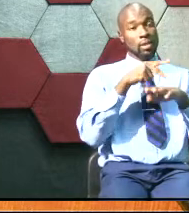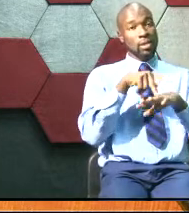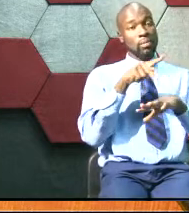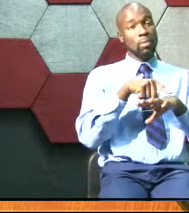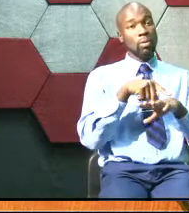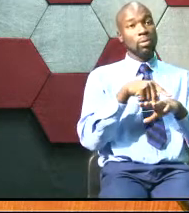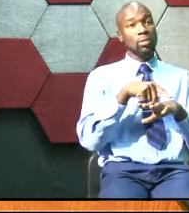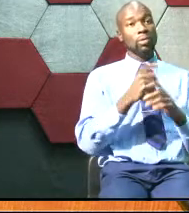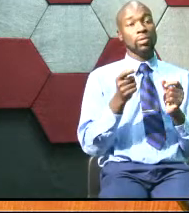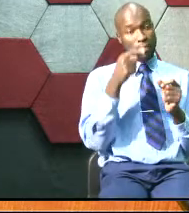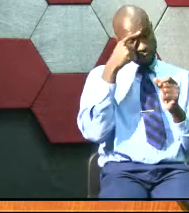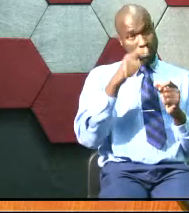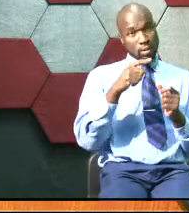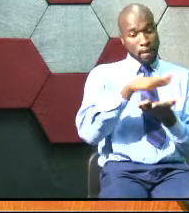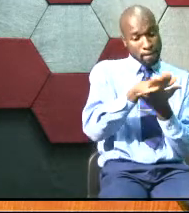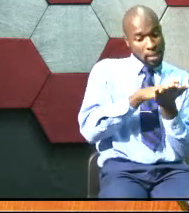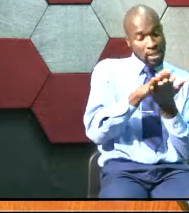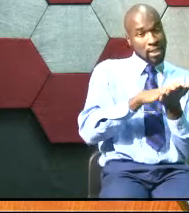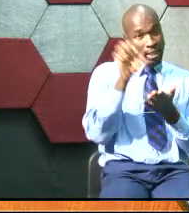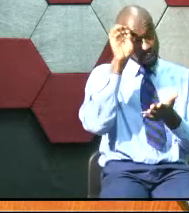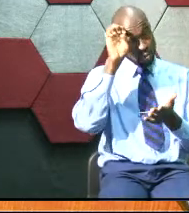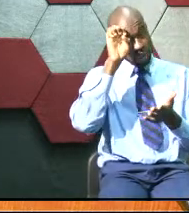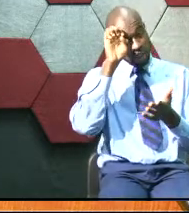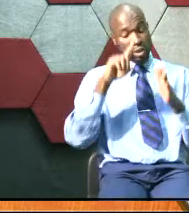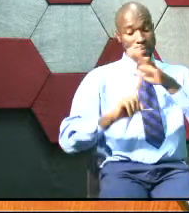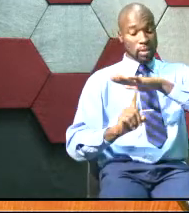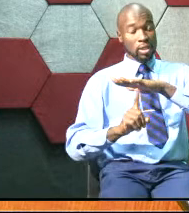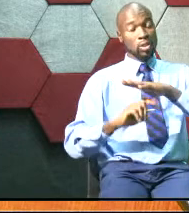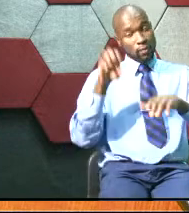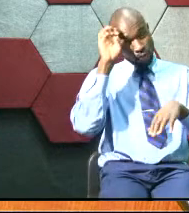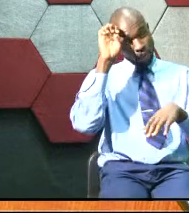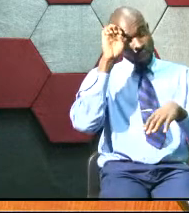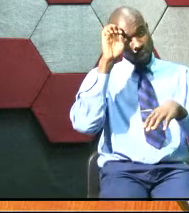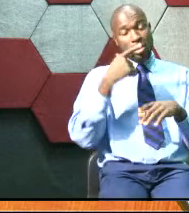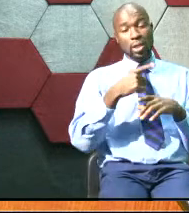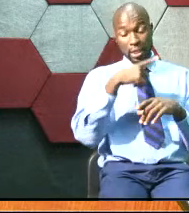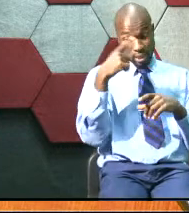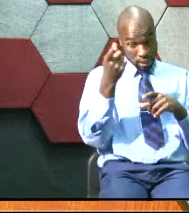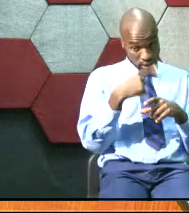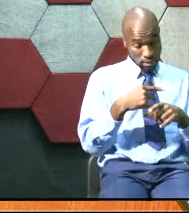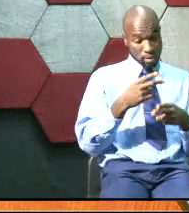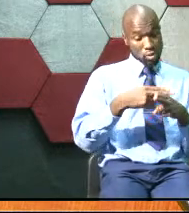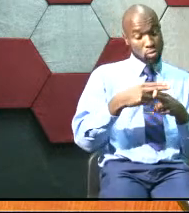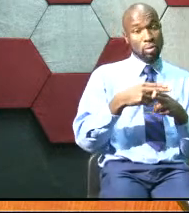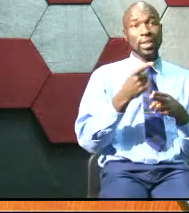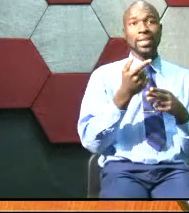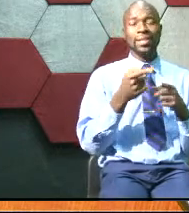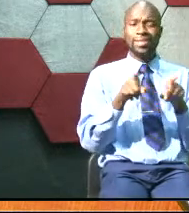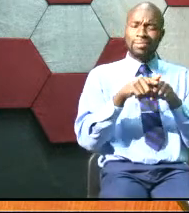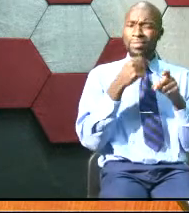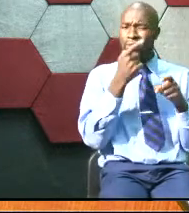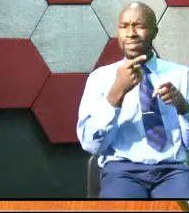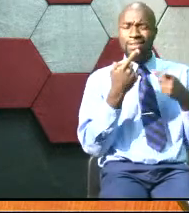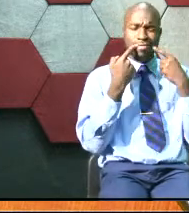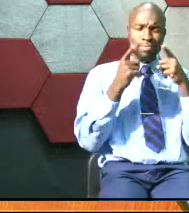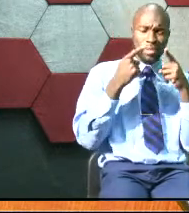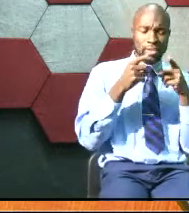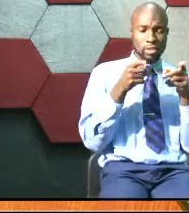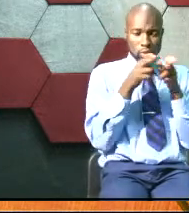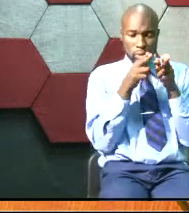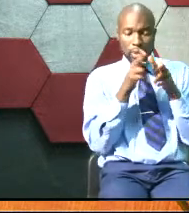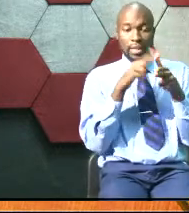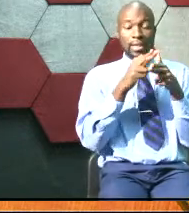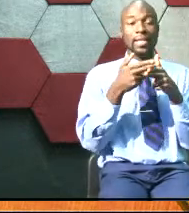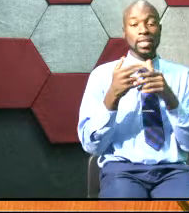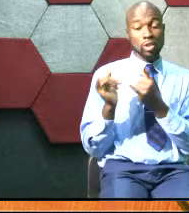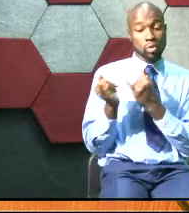Early Learning and Basic Education at the Ministry of Education. He's going to come in and give us a few words, as well as